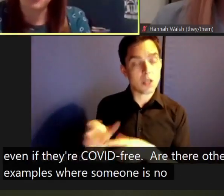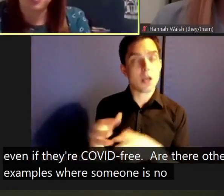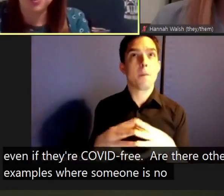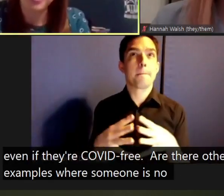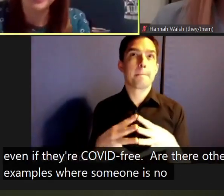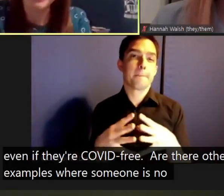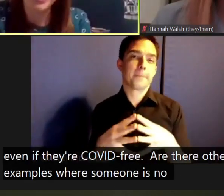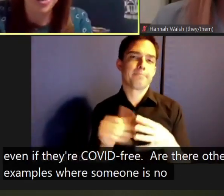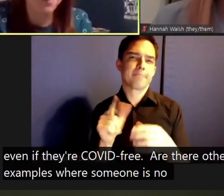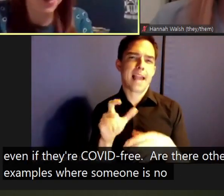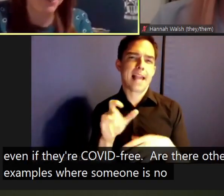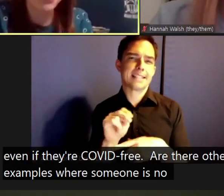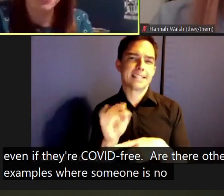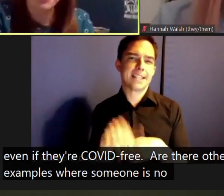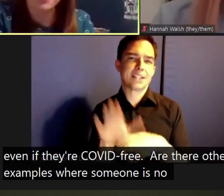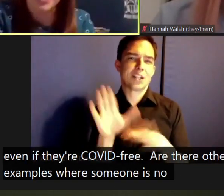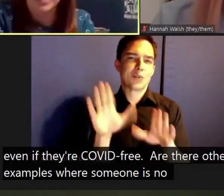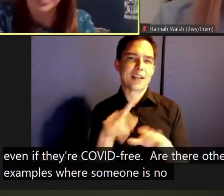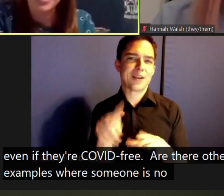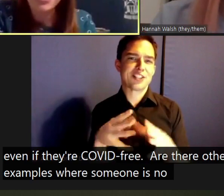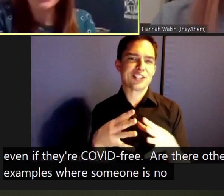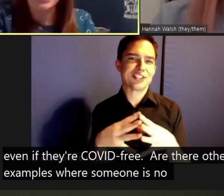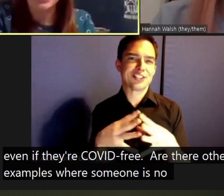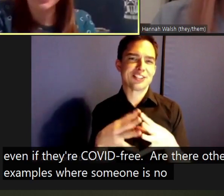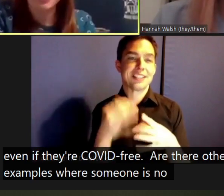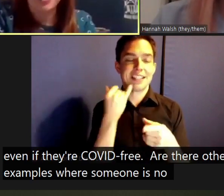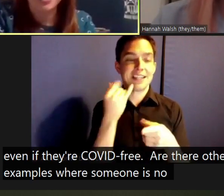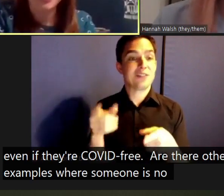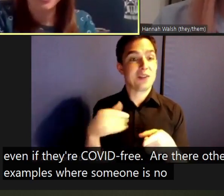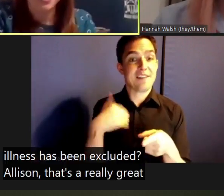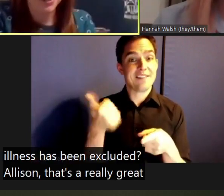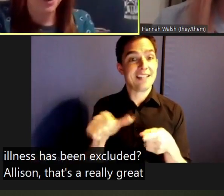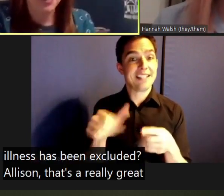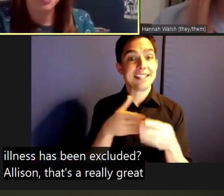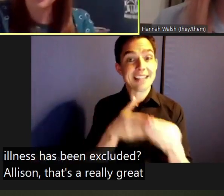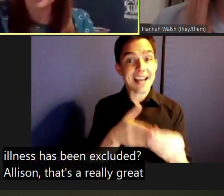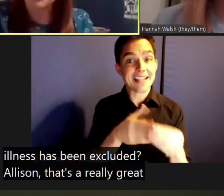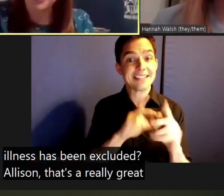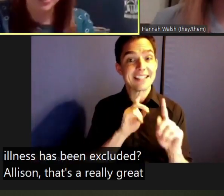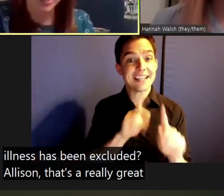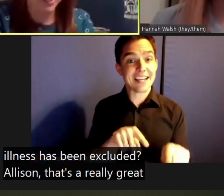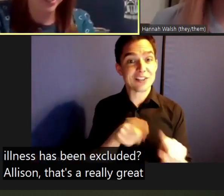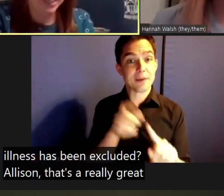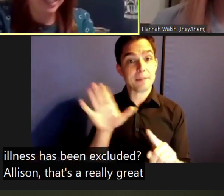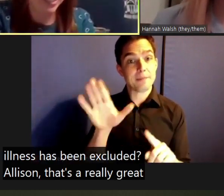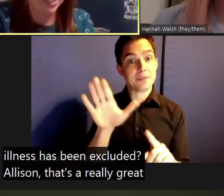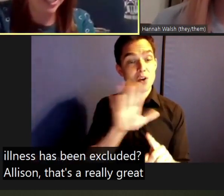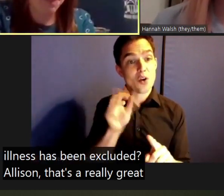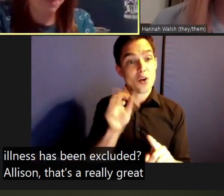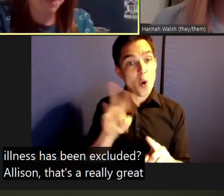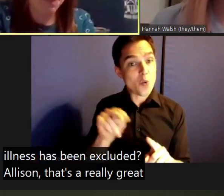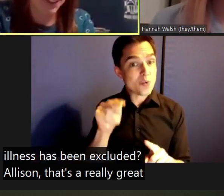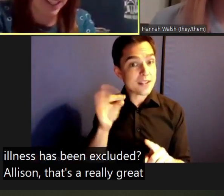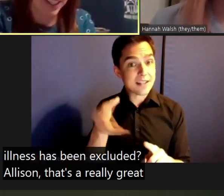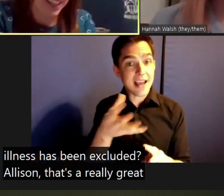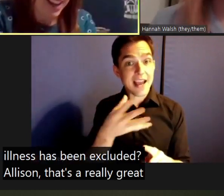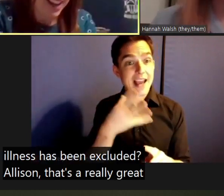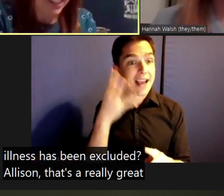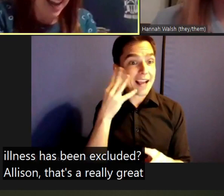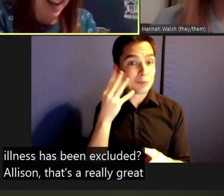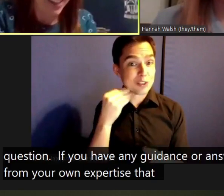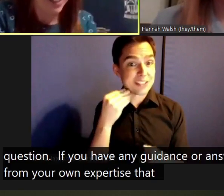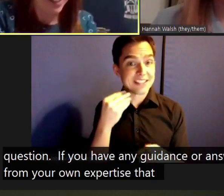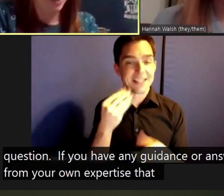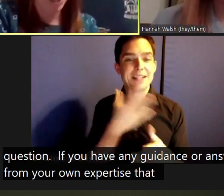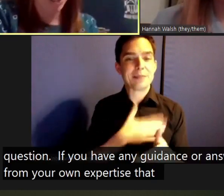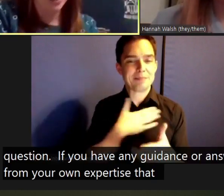Allison, that's a really great question. If you have any guidance or answers from your own expertise that you'd like to share, please feel free to